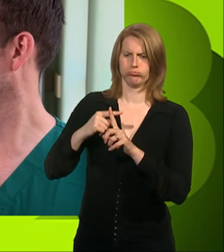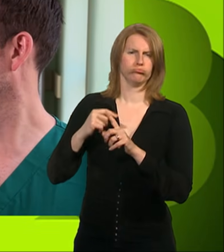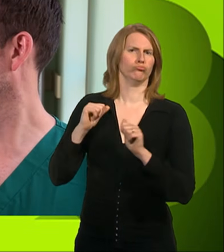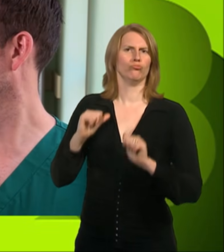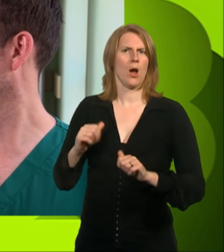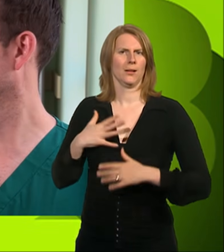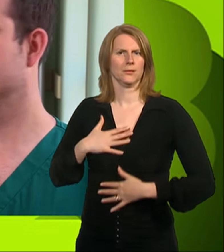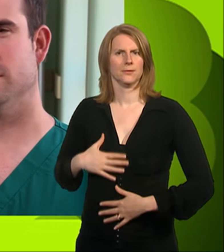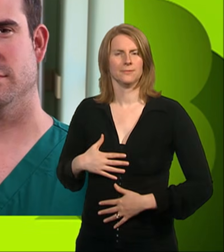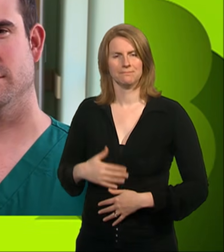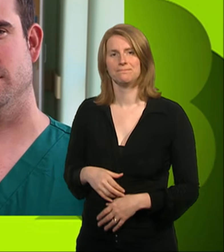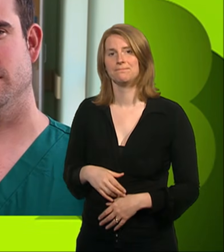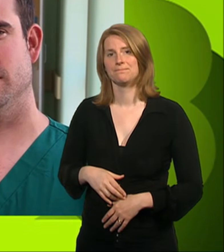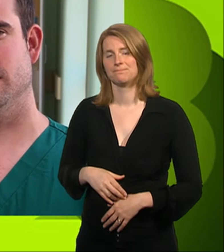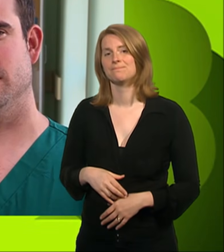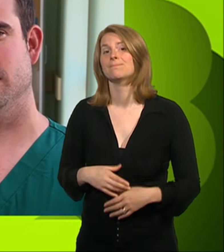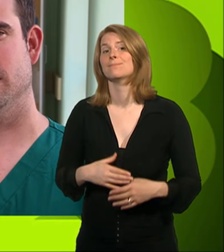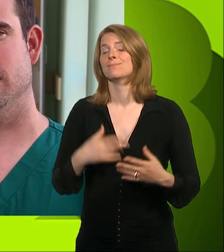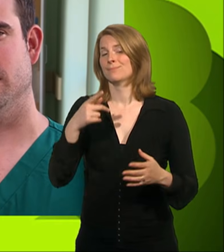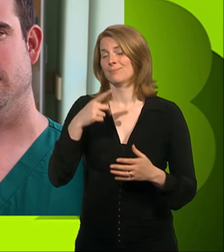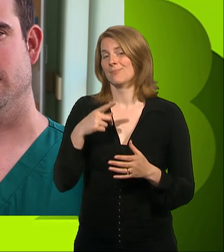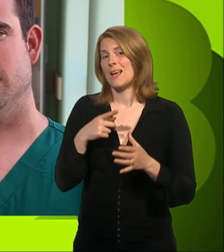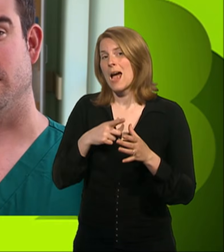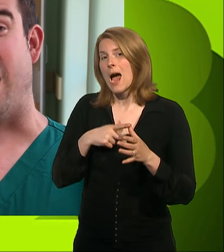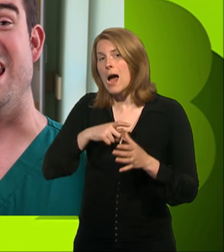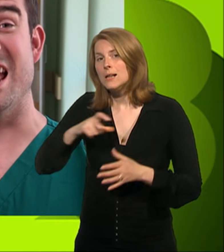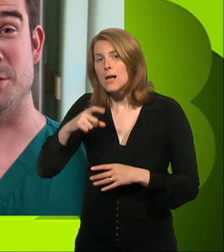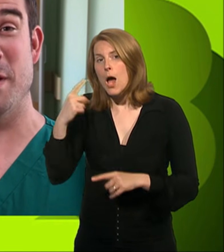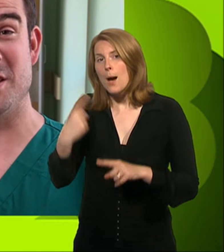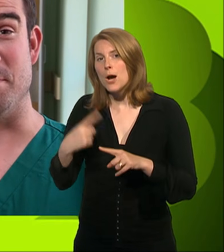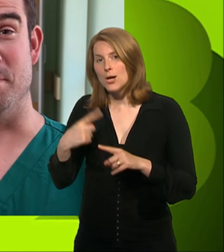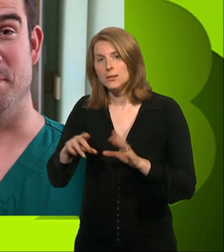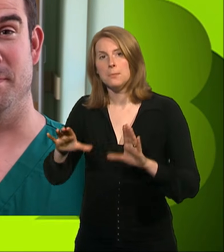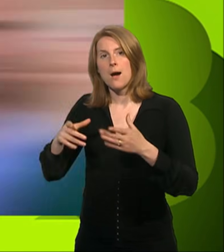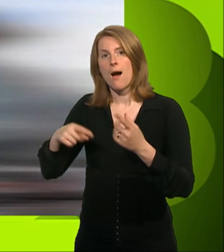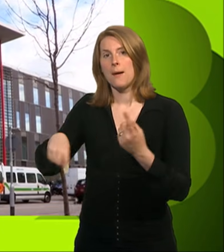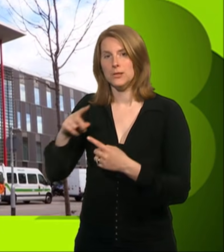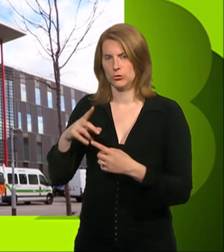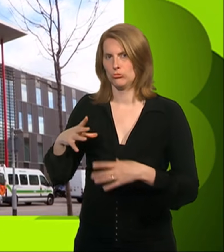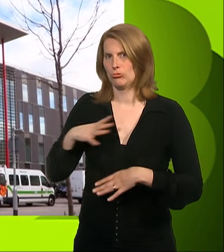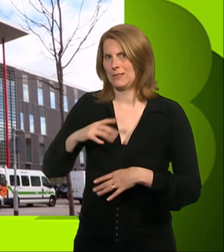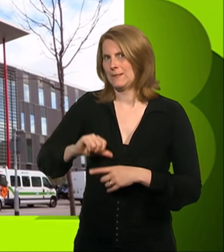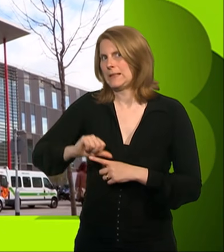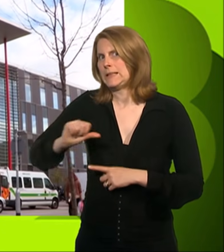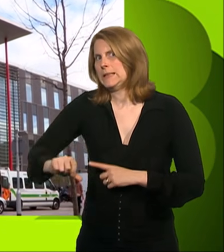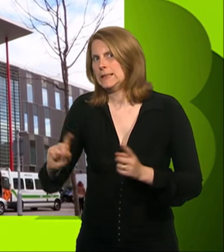In the accident and emergency department, the team are ready for their next case. Let's meet him.